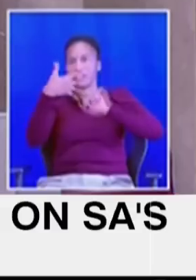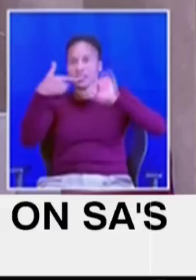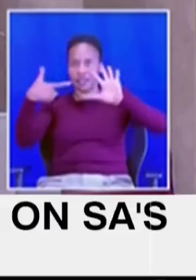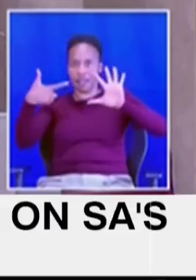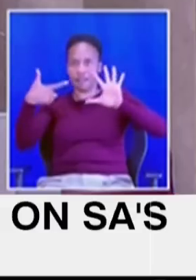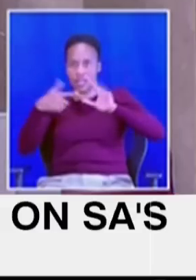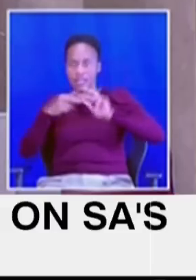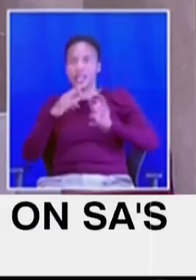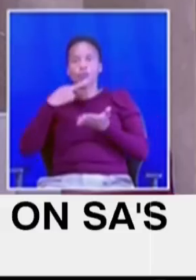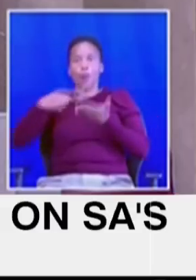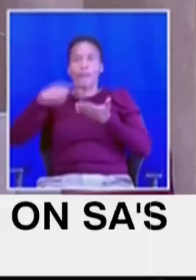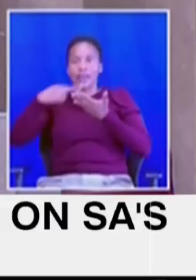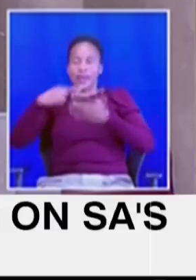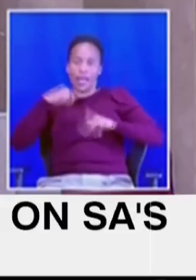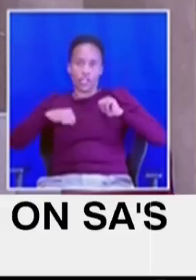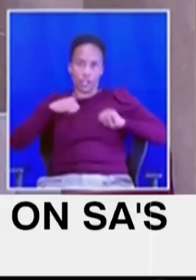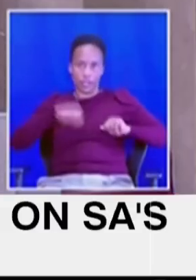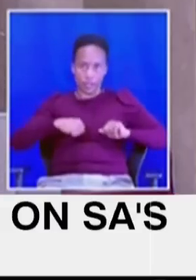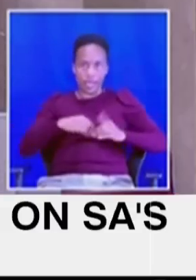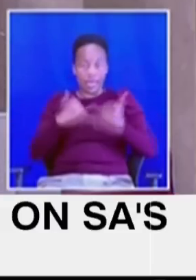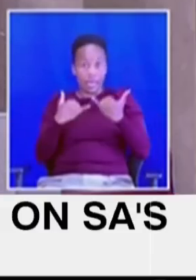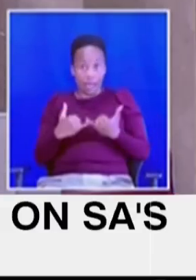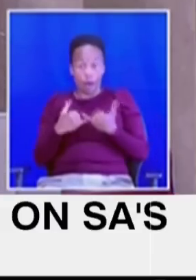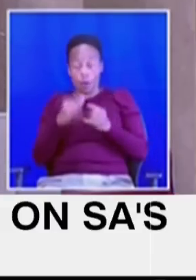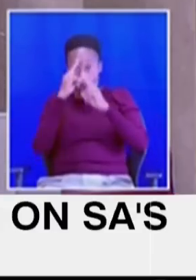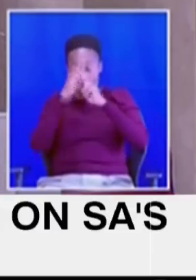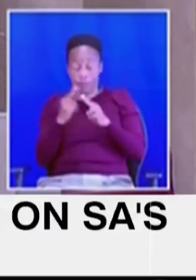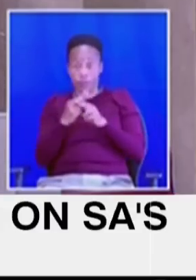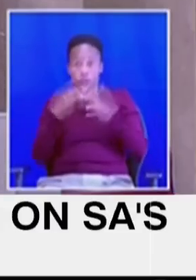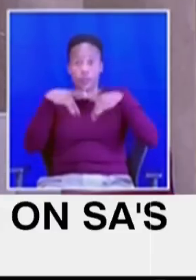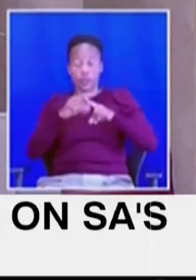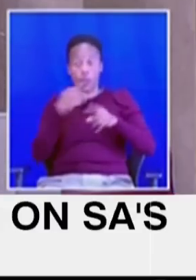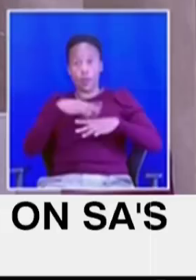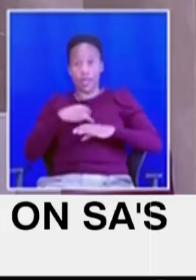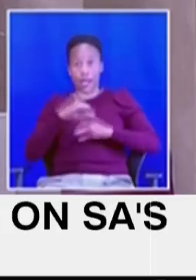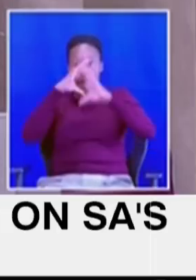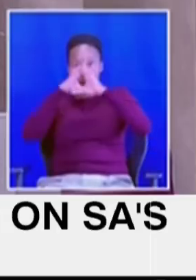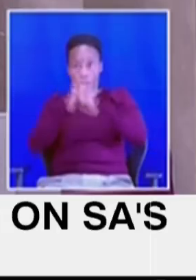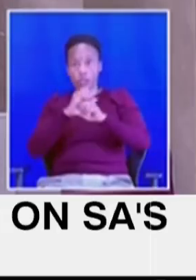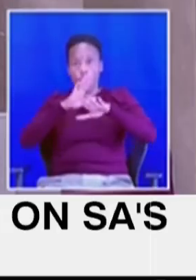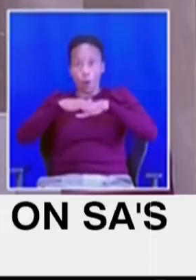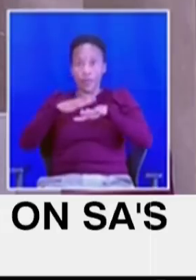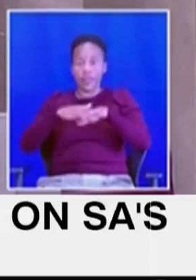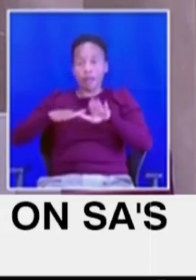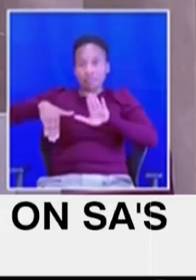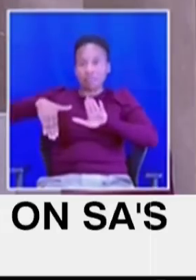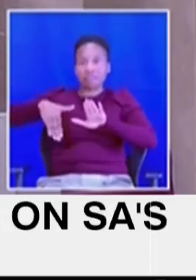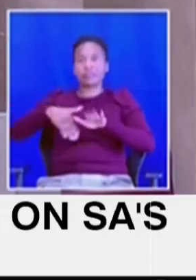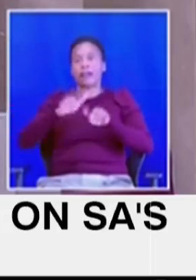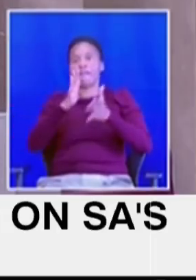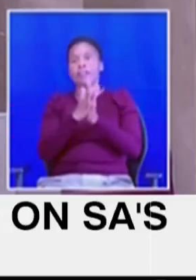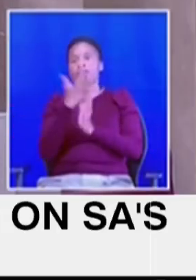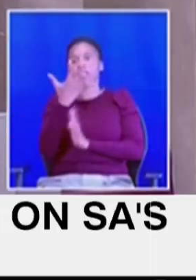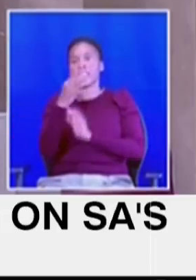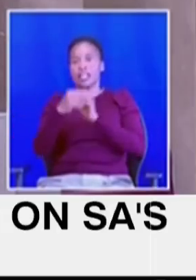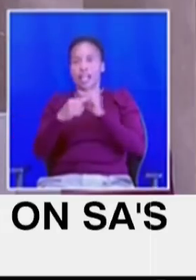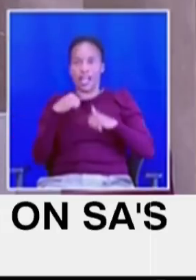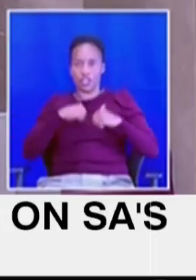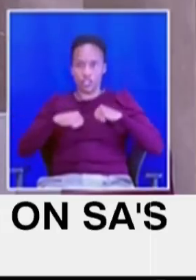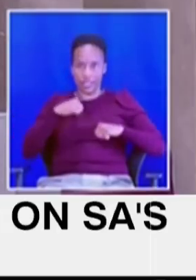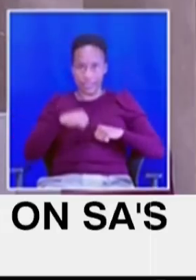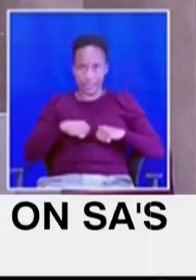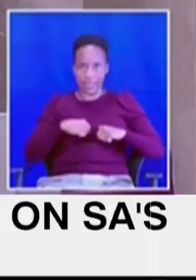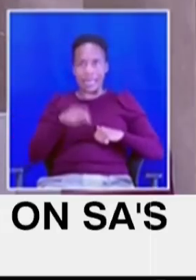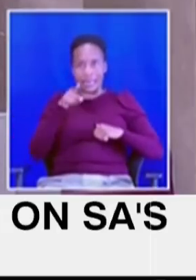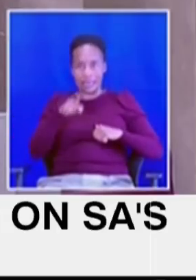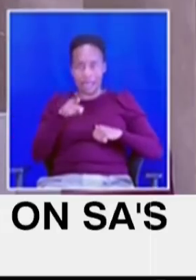And we are now, Honorable Chairperson, focusing on the remaining 15 actions, which we should